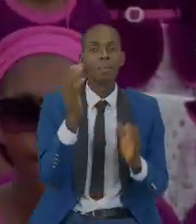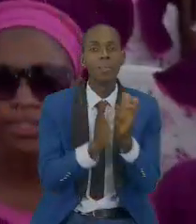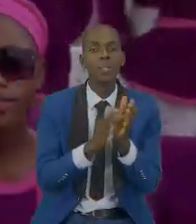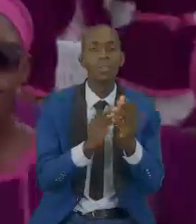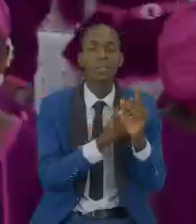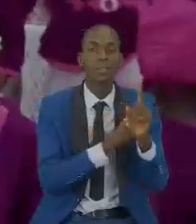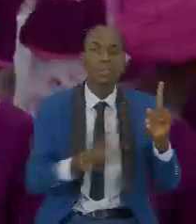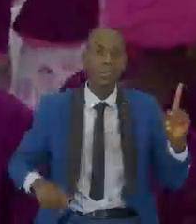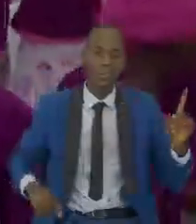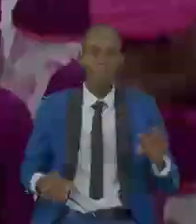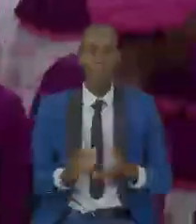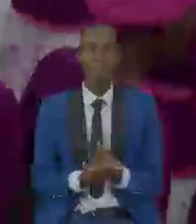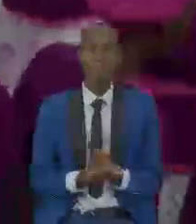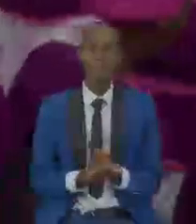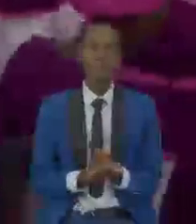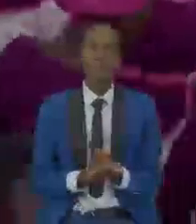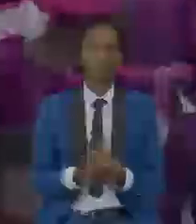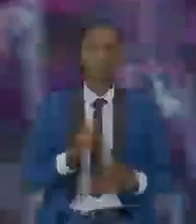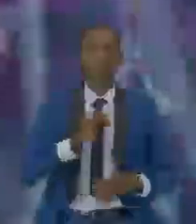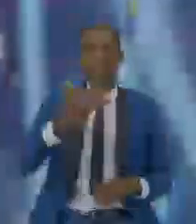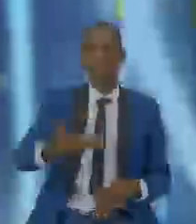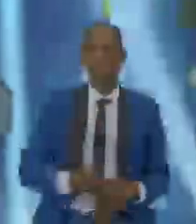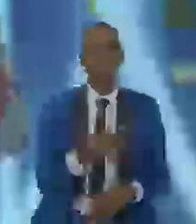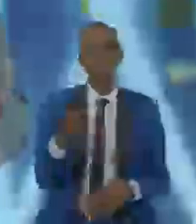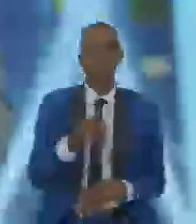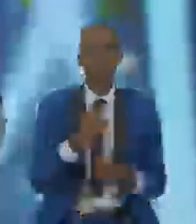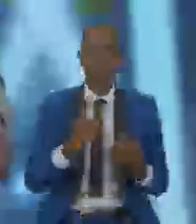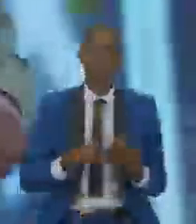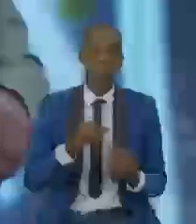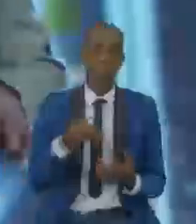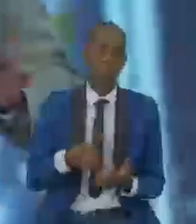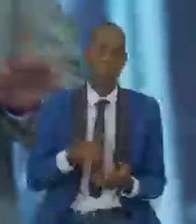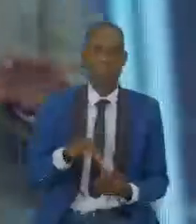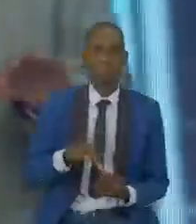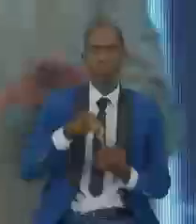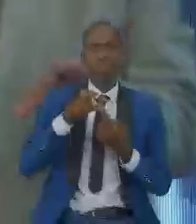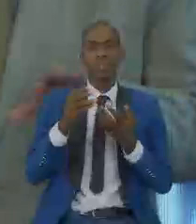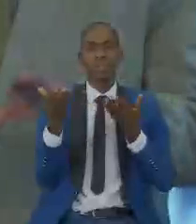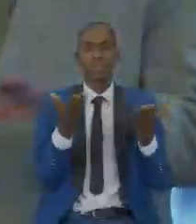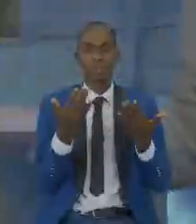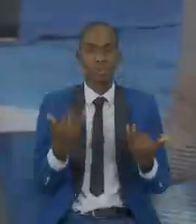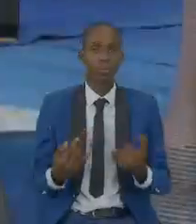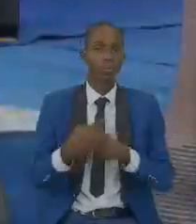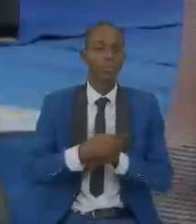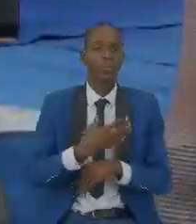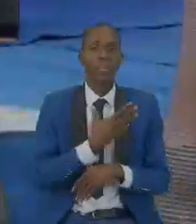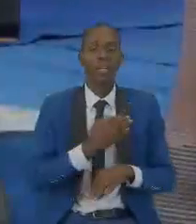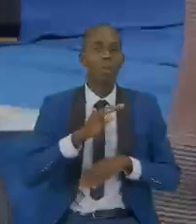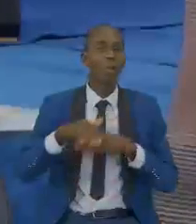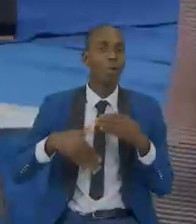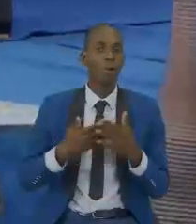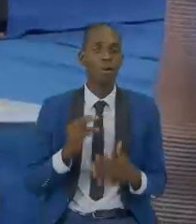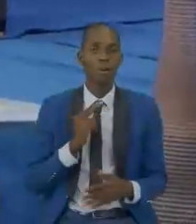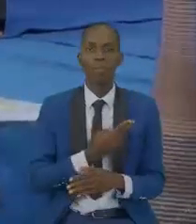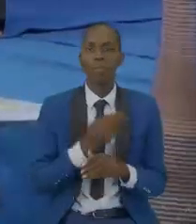Lord. I welcome you to this special service today. And all of us all